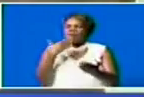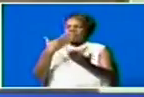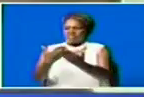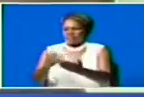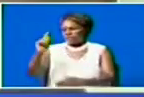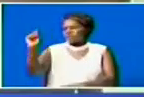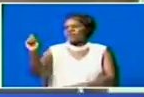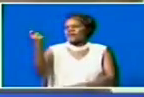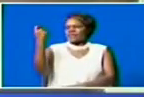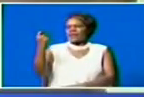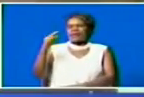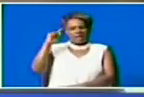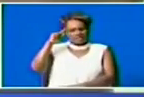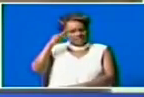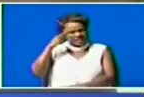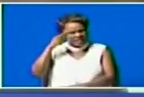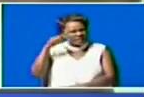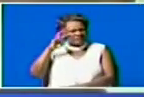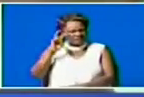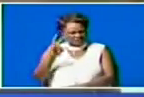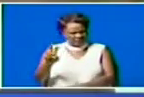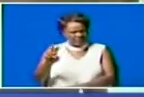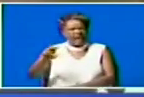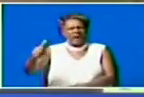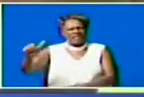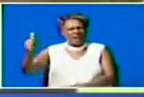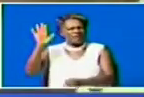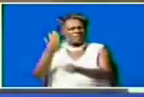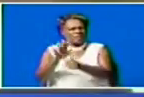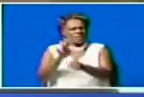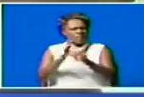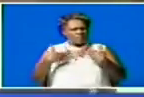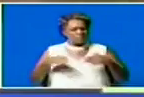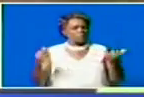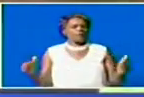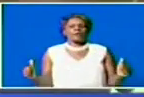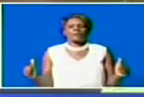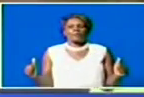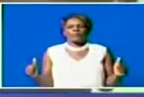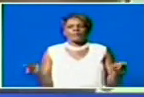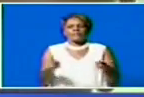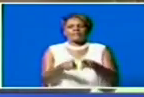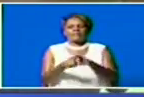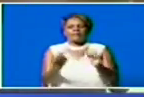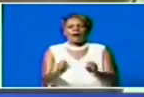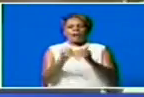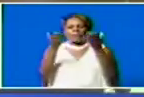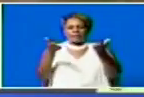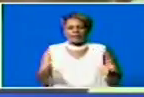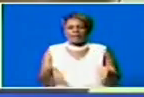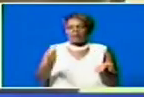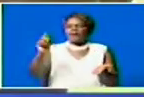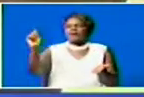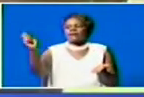Kenya, because I don't think they have ever seen or witnessed a spectacle like the